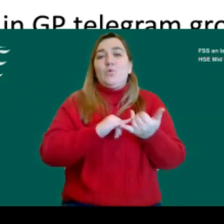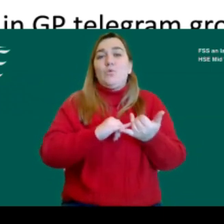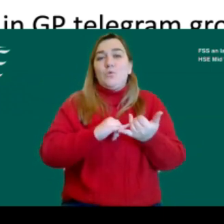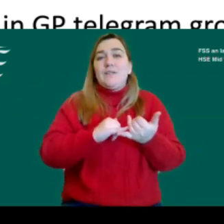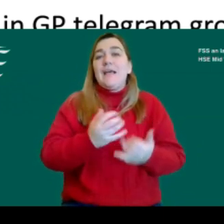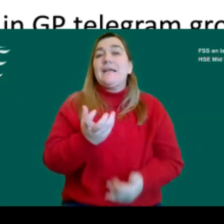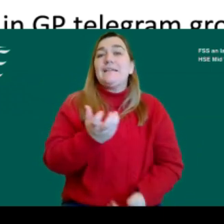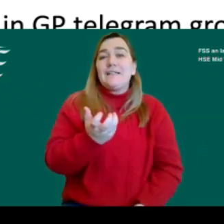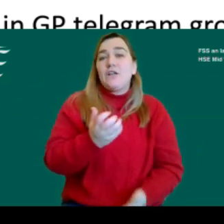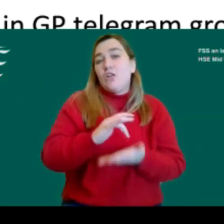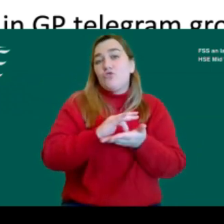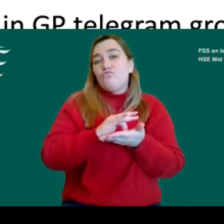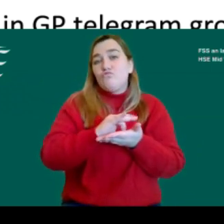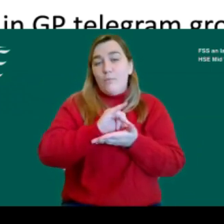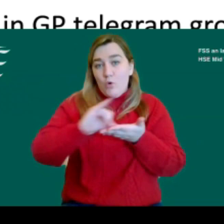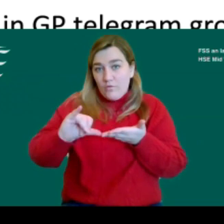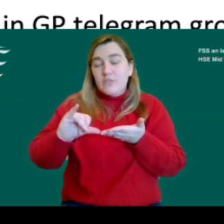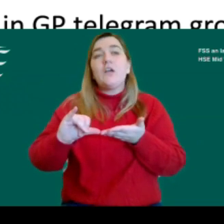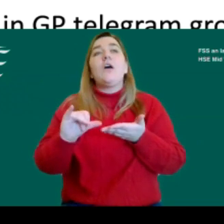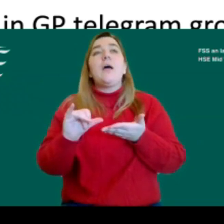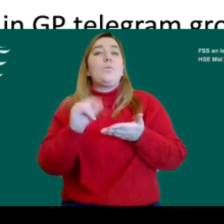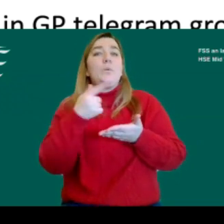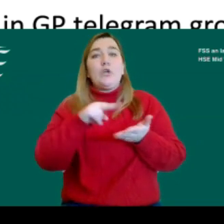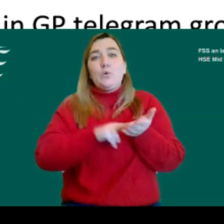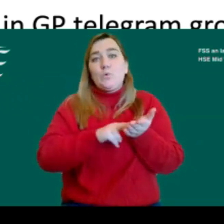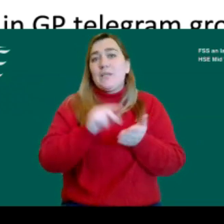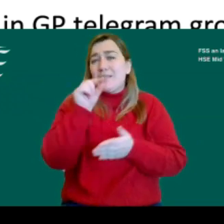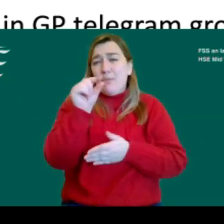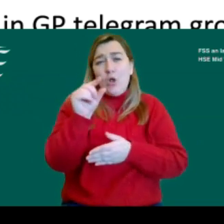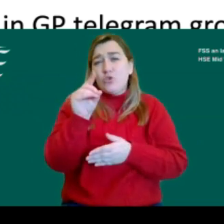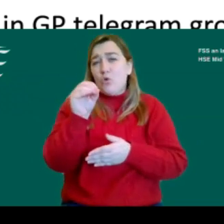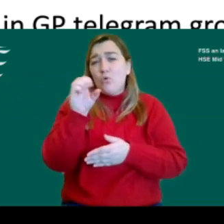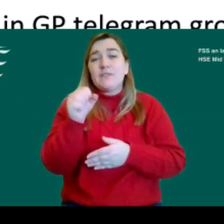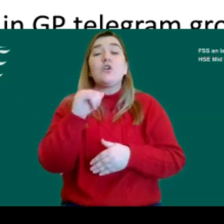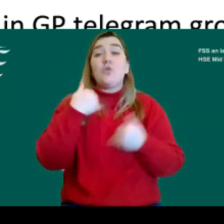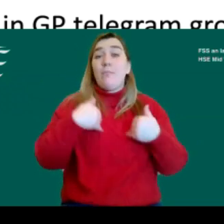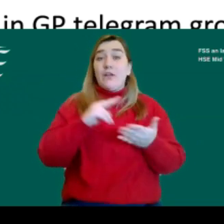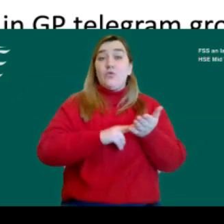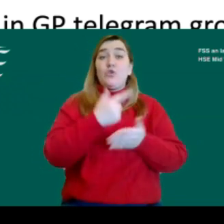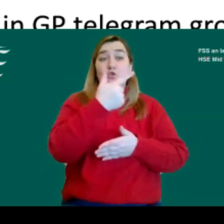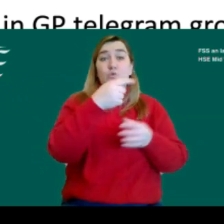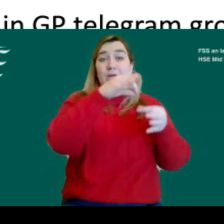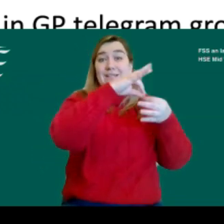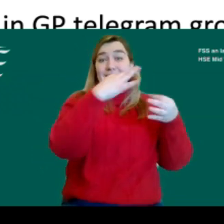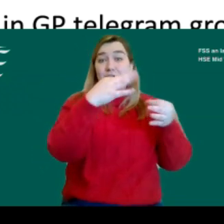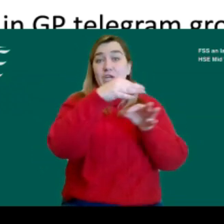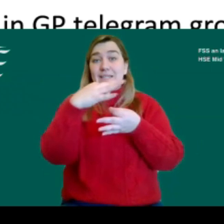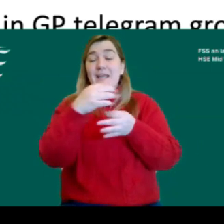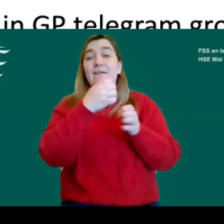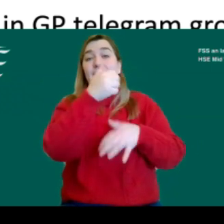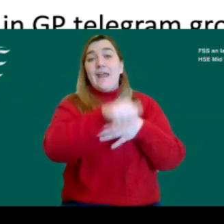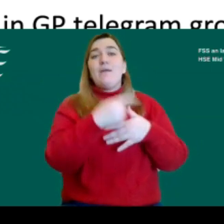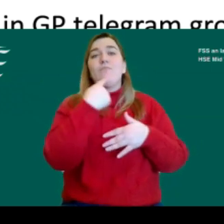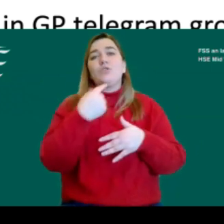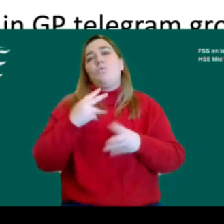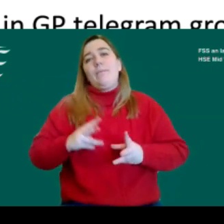so a man would use 2 sachets a day, whereas a woman would use 3 sachets a month. Of the Testogel that we normally prescribe. But that is